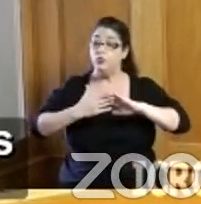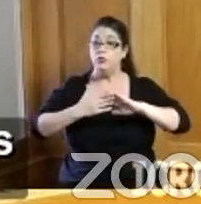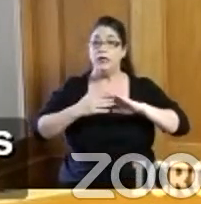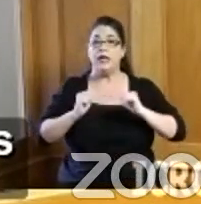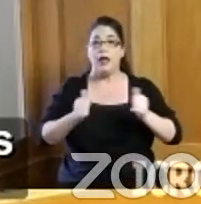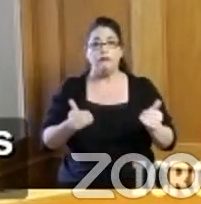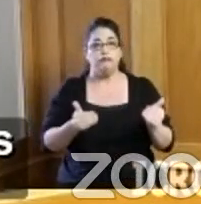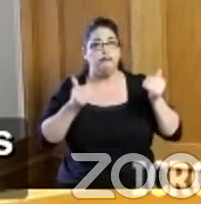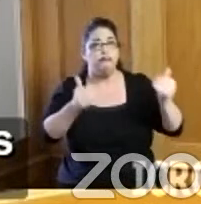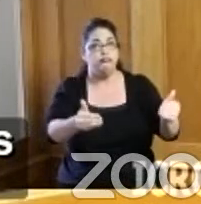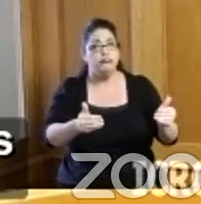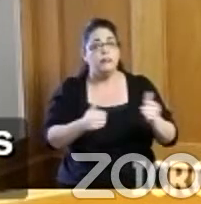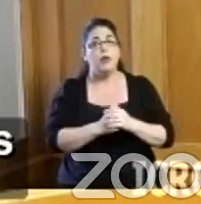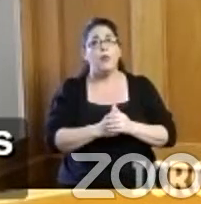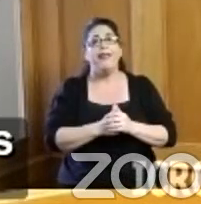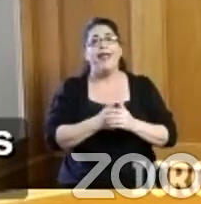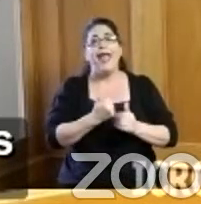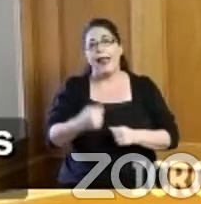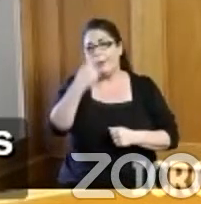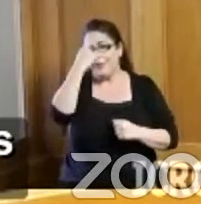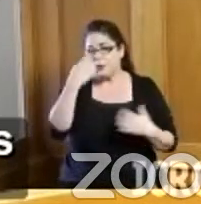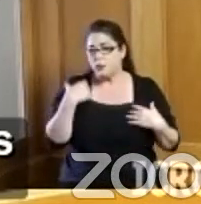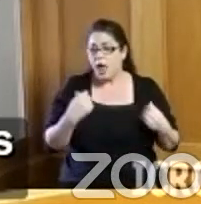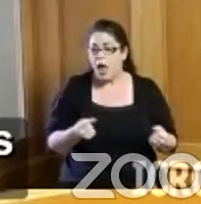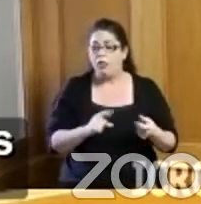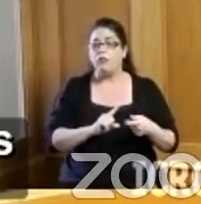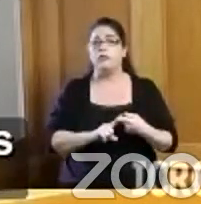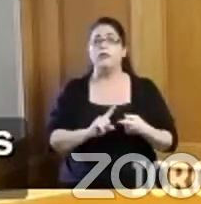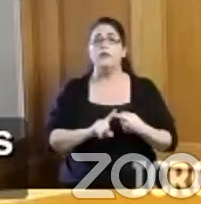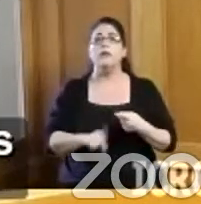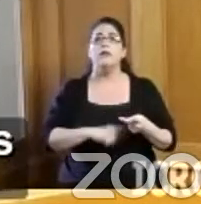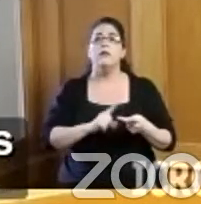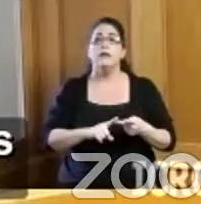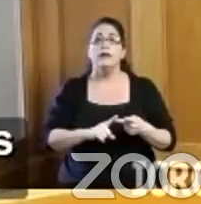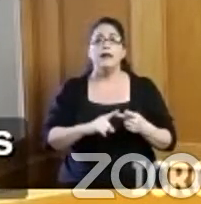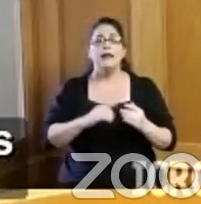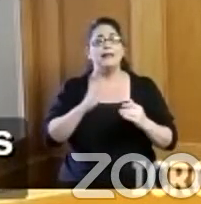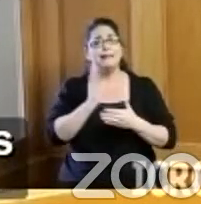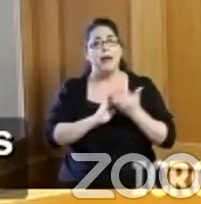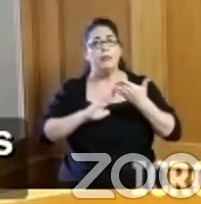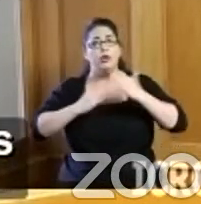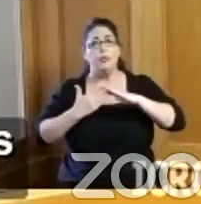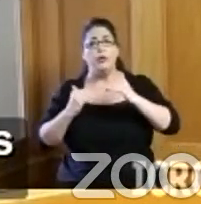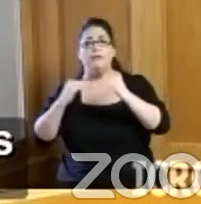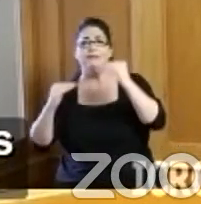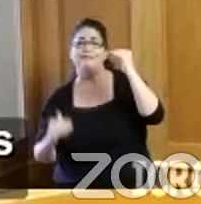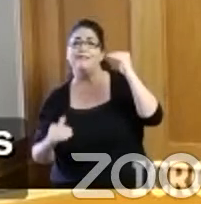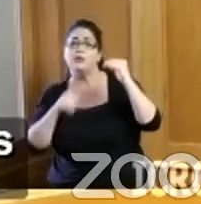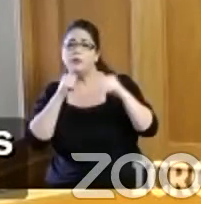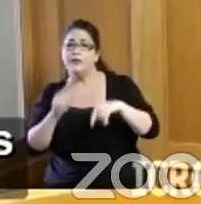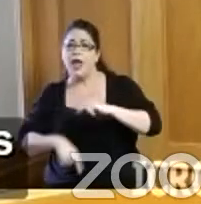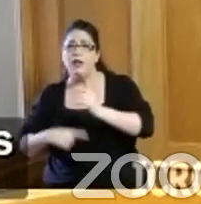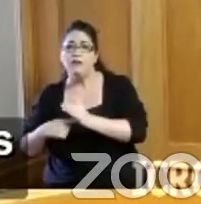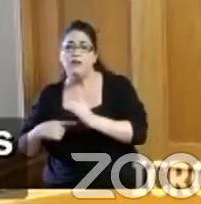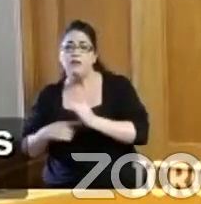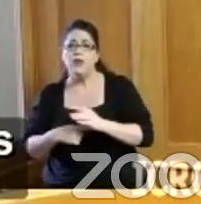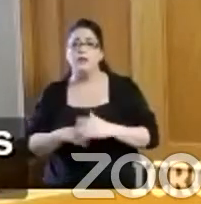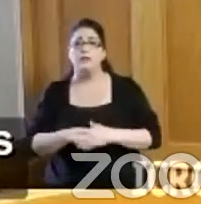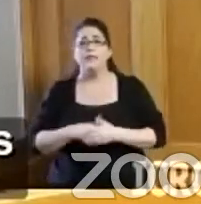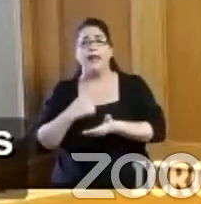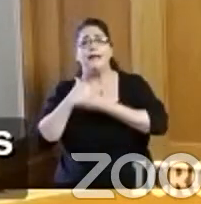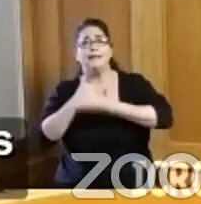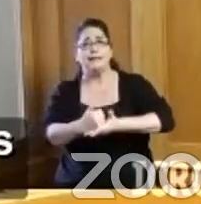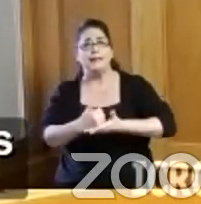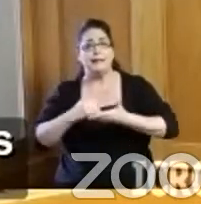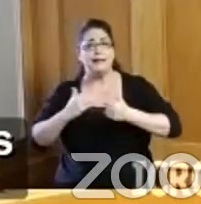moving forward, that we address issues related to mental health, services to disproportionately impacted communities, items such as assisting the